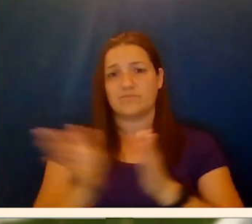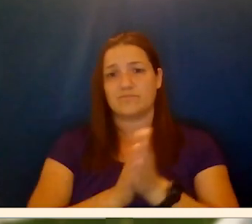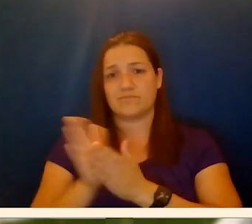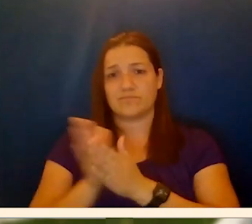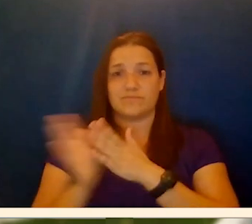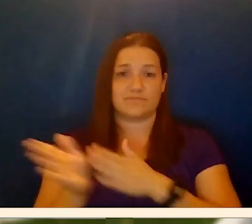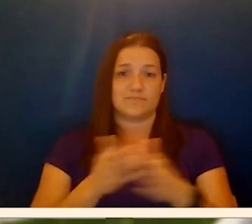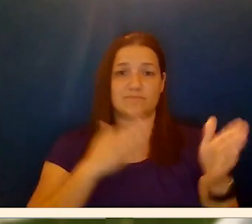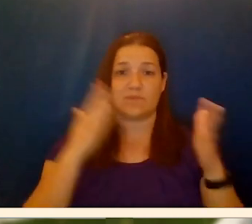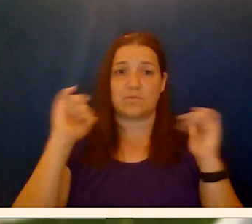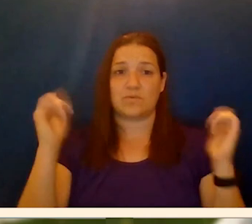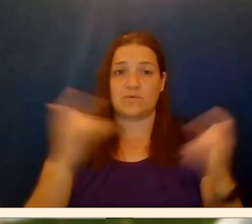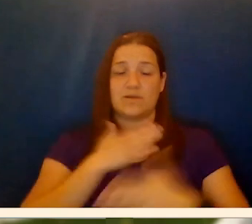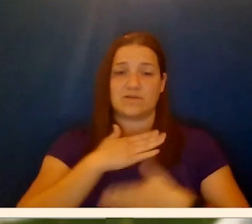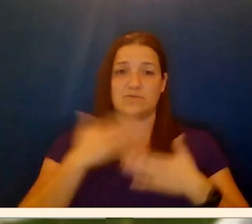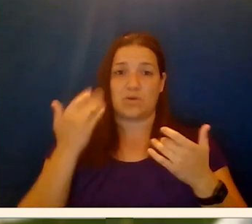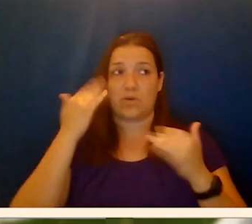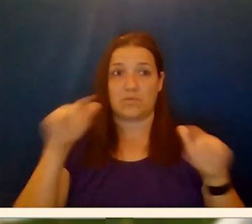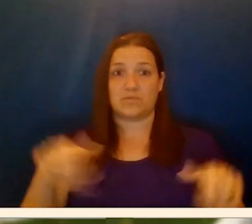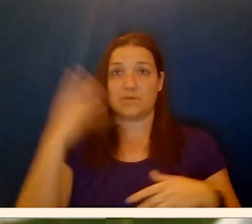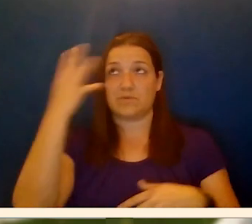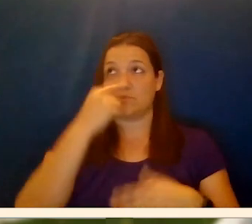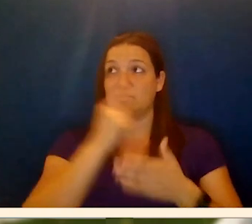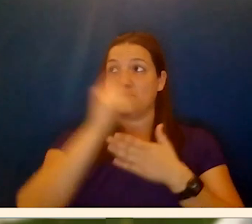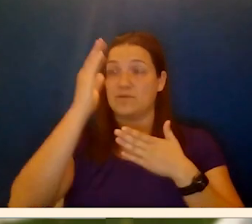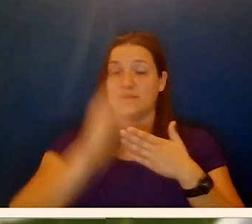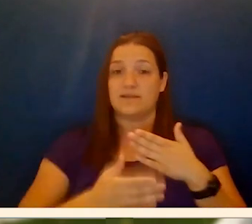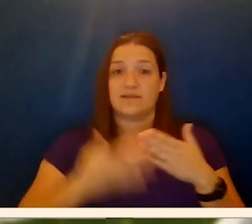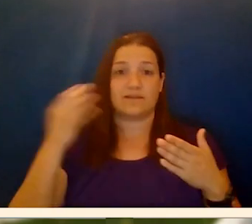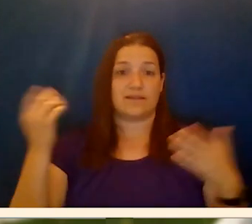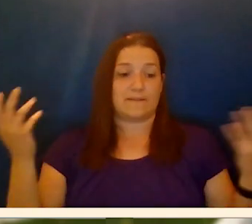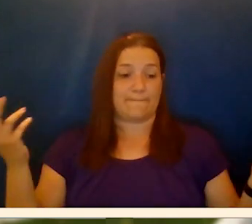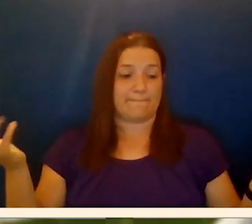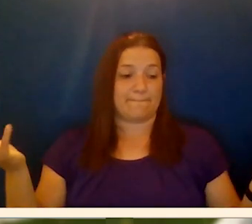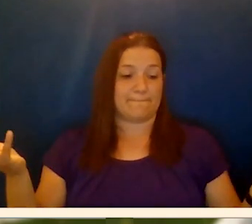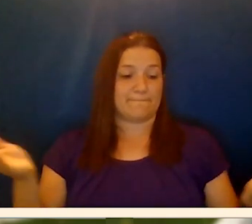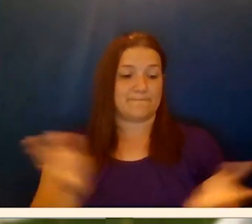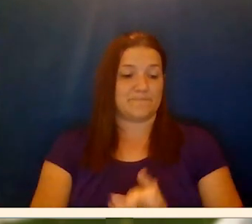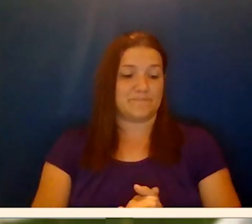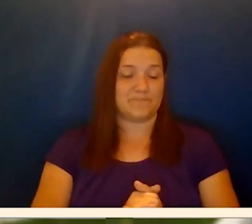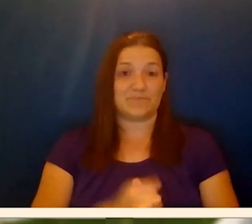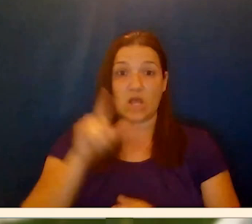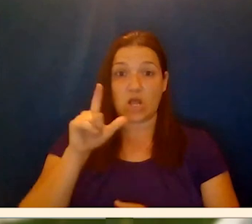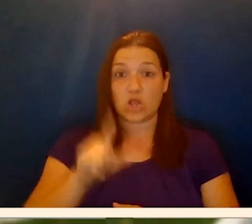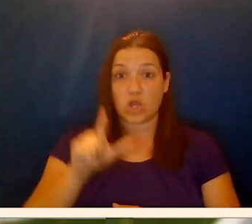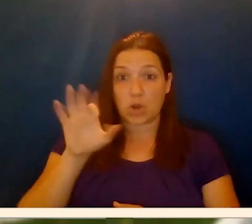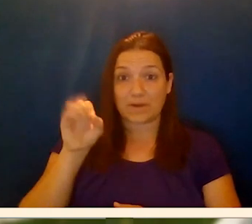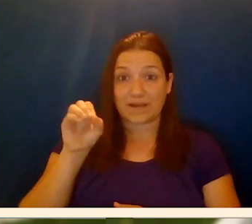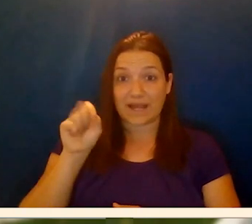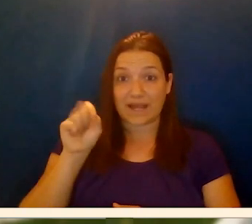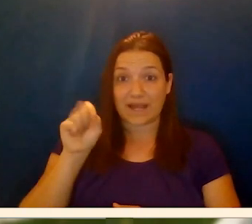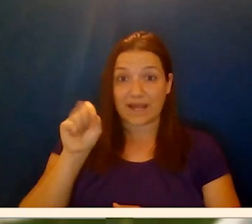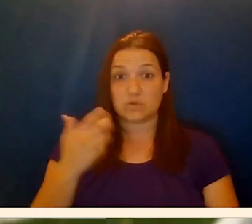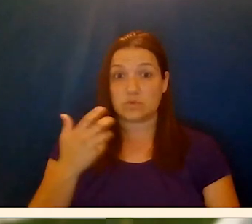hope you all enjoy what I hope is going to be a beautiful weekend. And I never thought low 90s, just